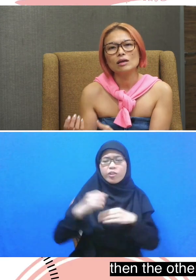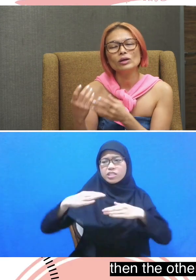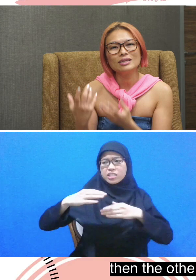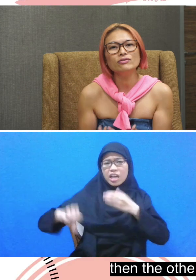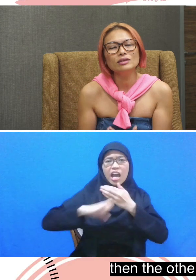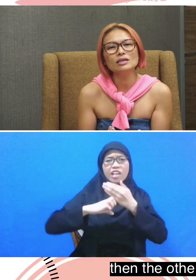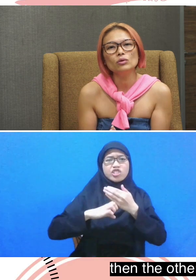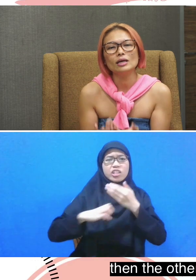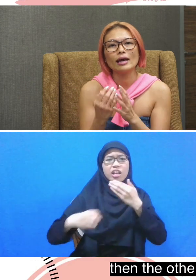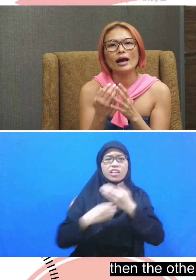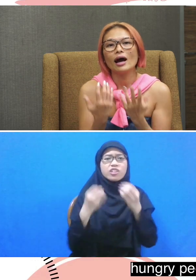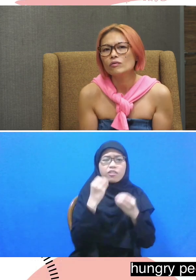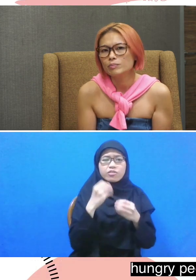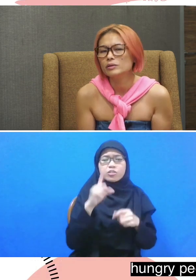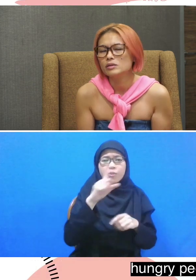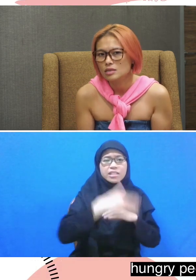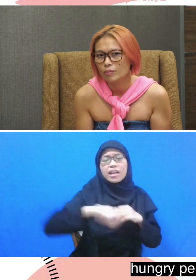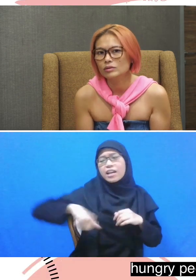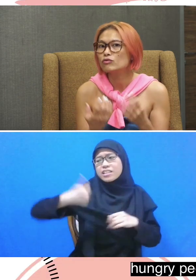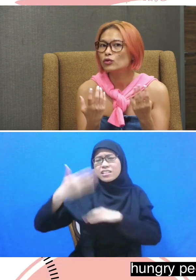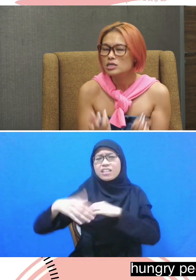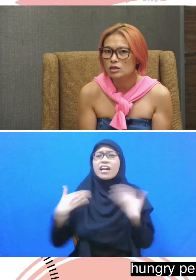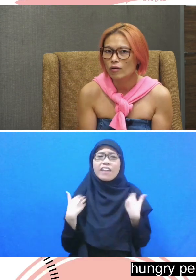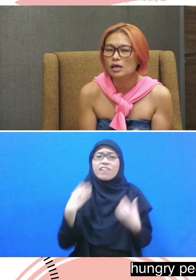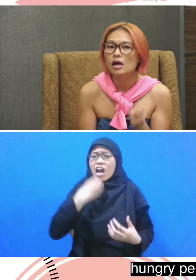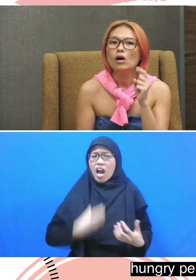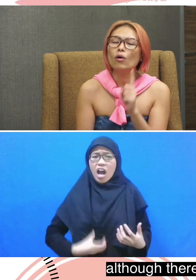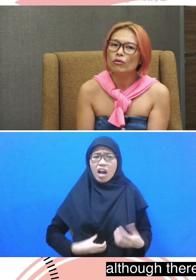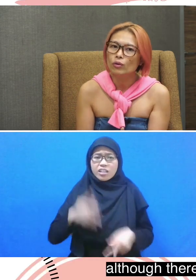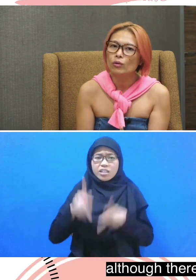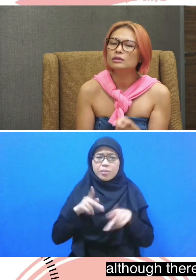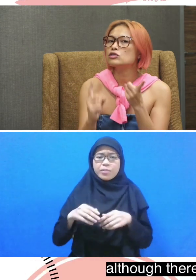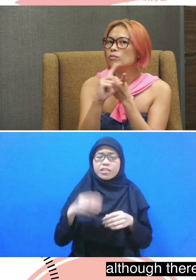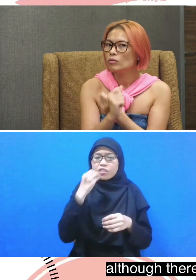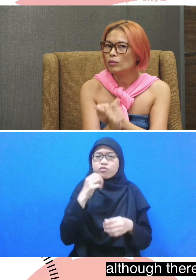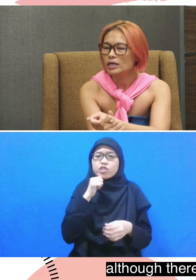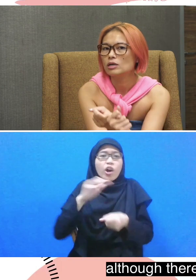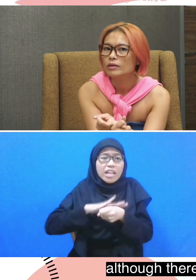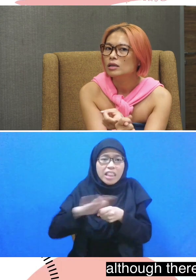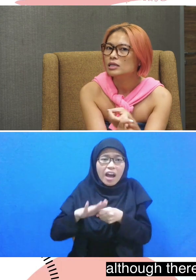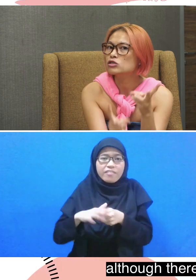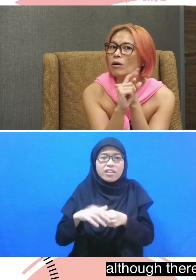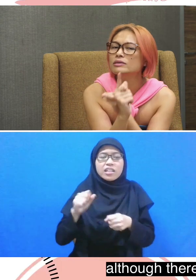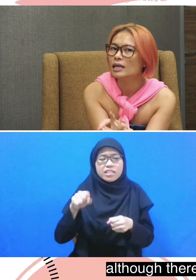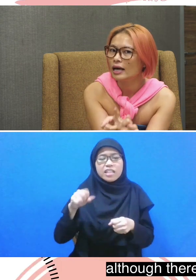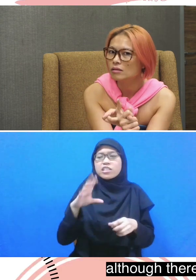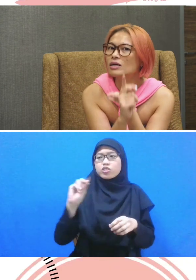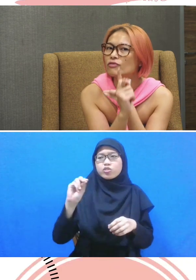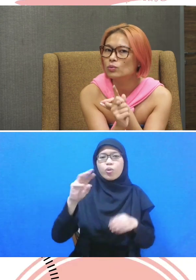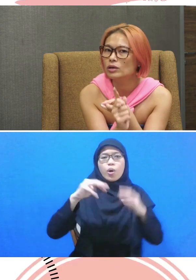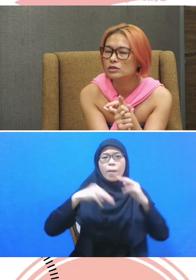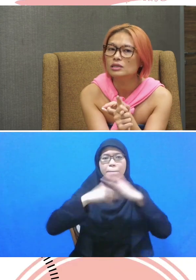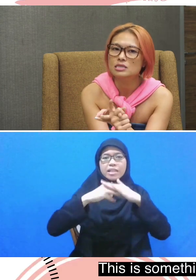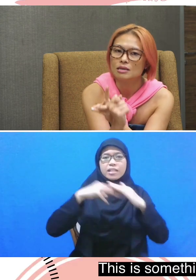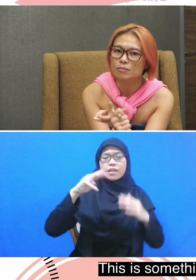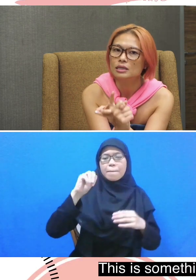is that we definitely know that there are hungry people in Singapore. There's food insecurity, although there's no minimum wage, there's no poverty line. Being a first